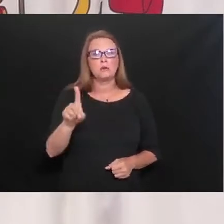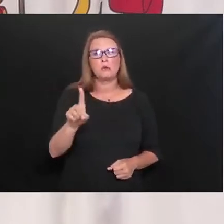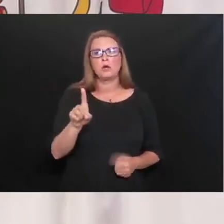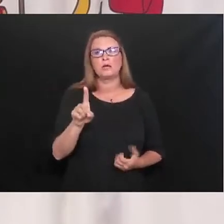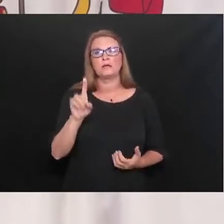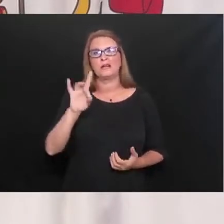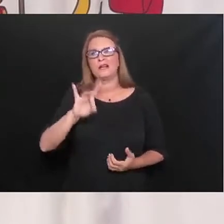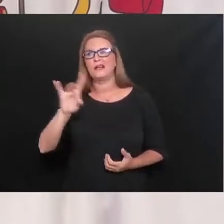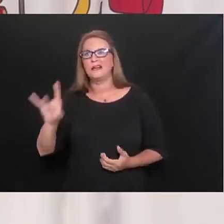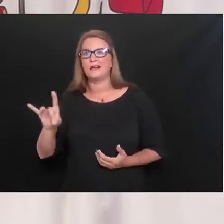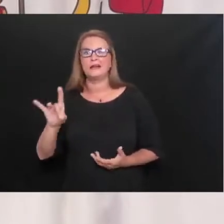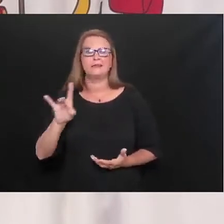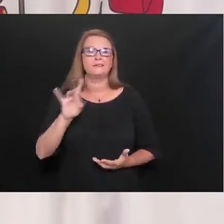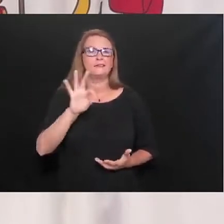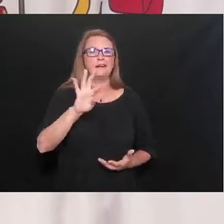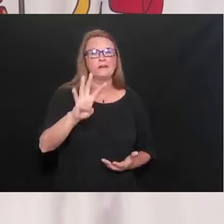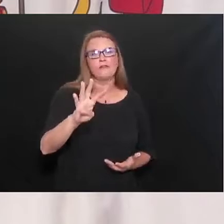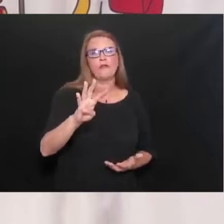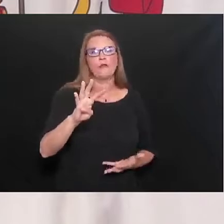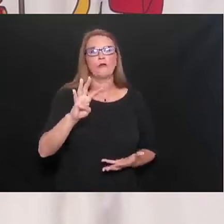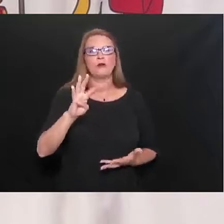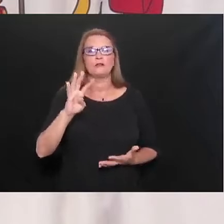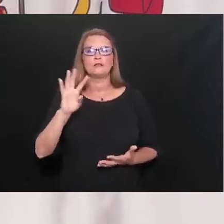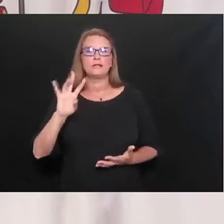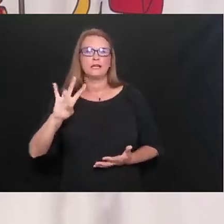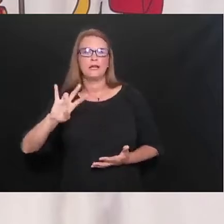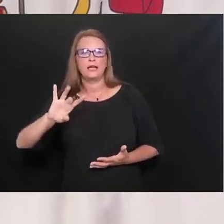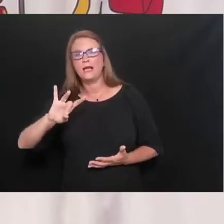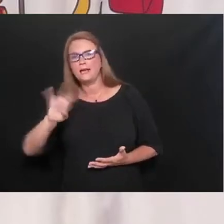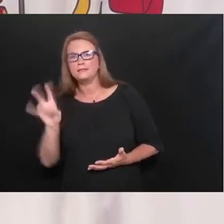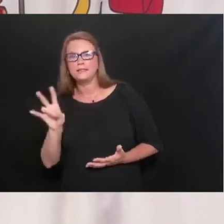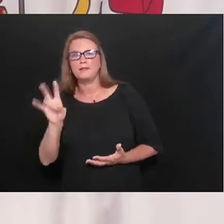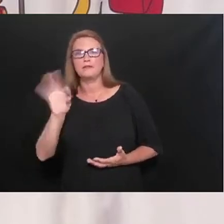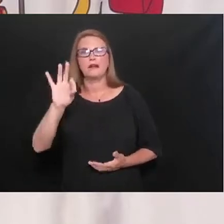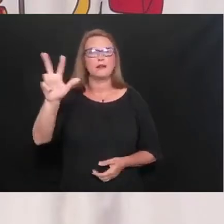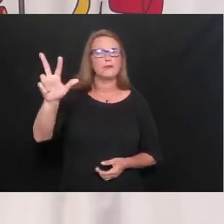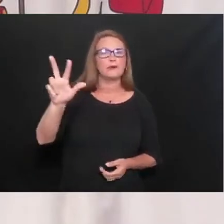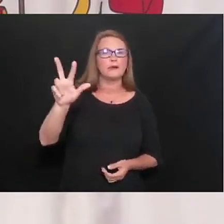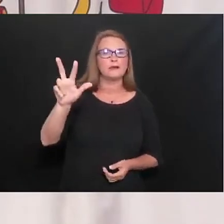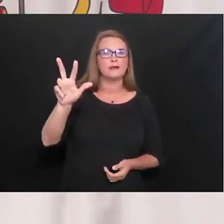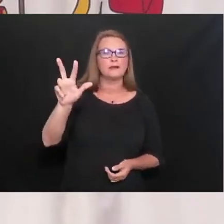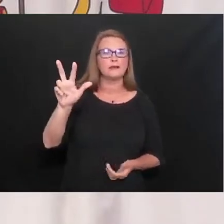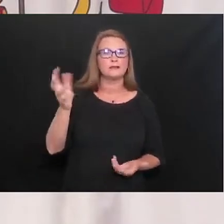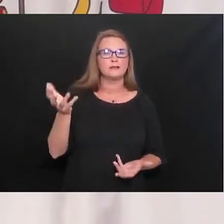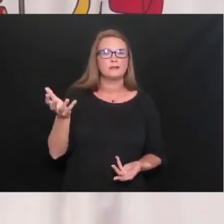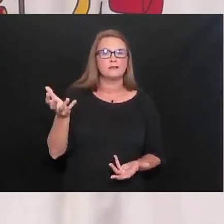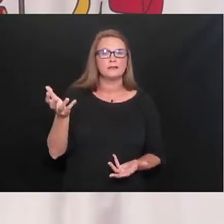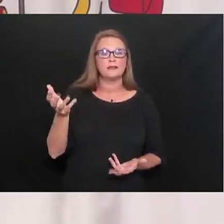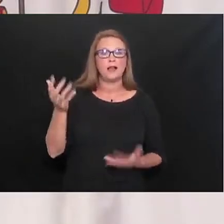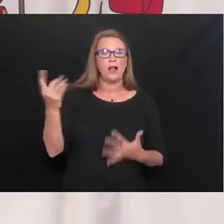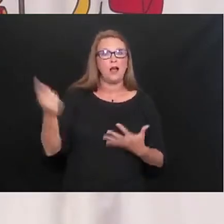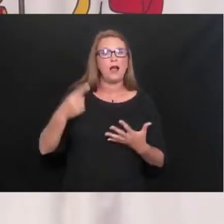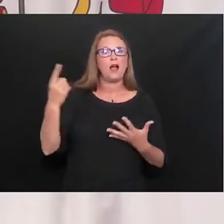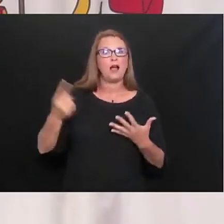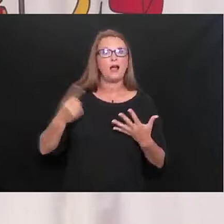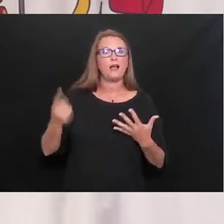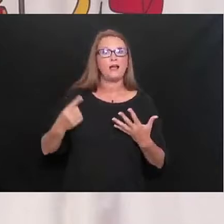91, 88, 94, 87, 93, on and on and